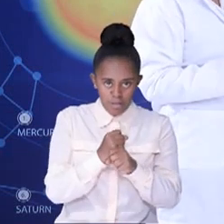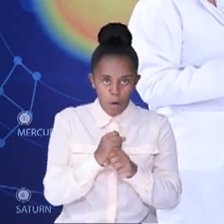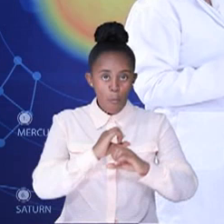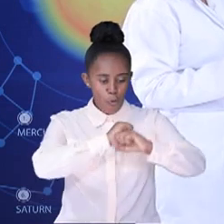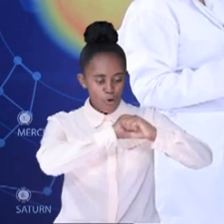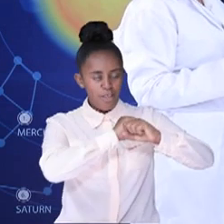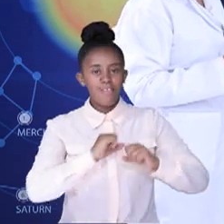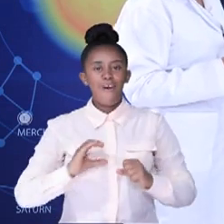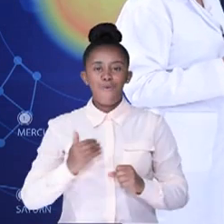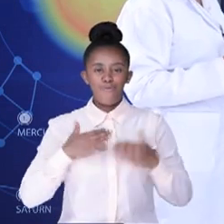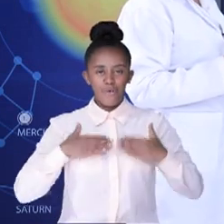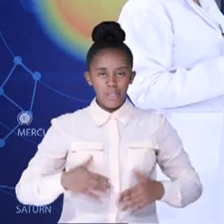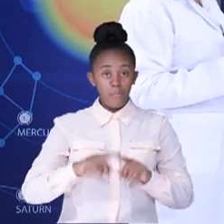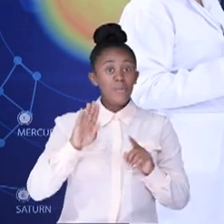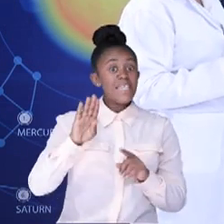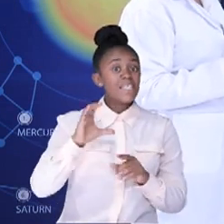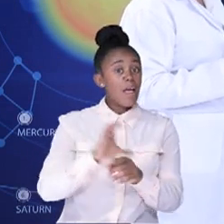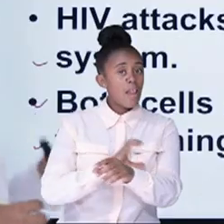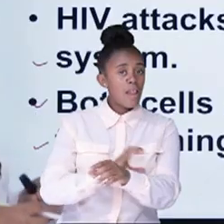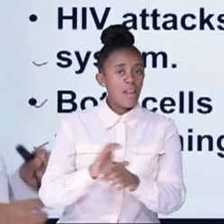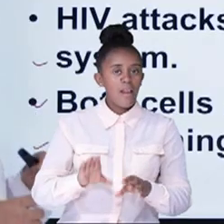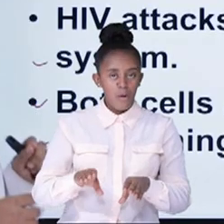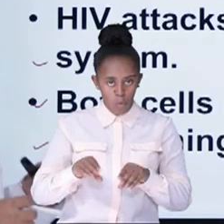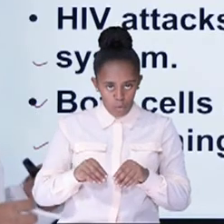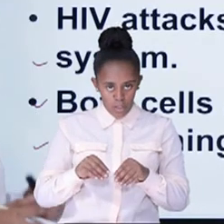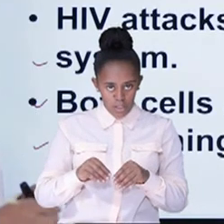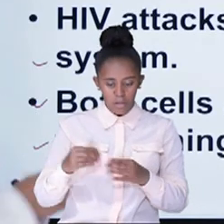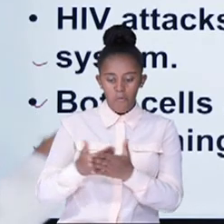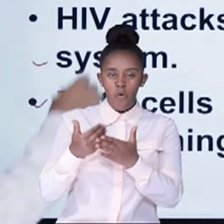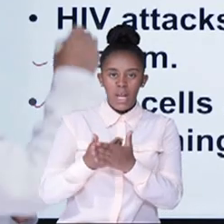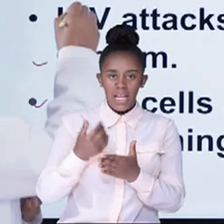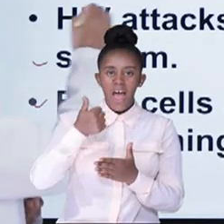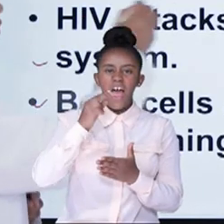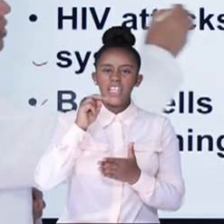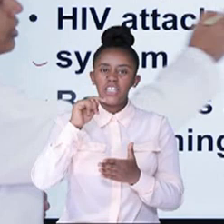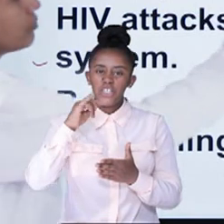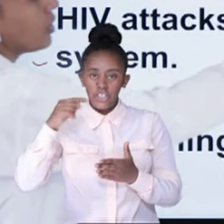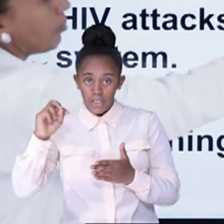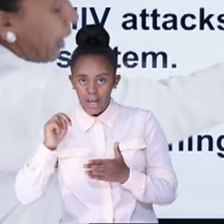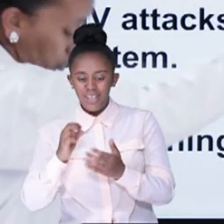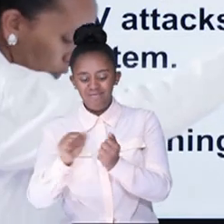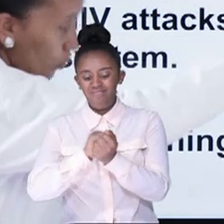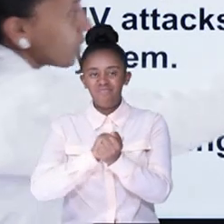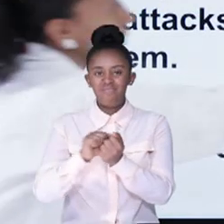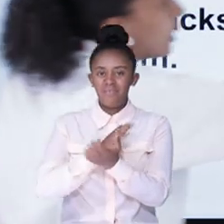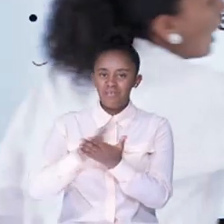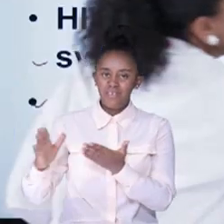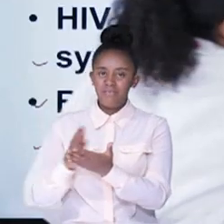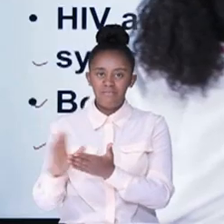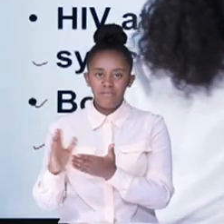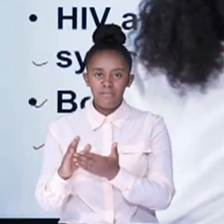body. And the B cells, again, recognize foreign antigen and they destroy them by